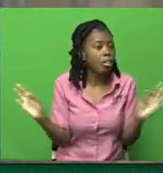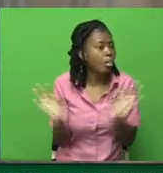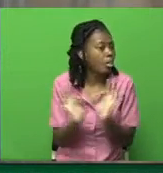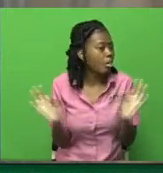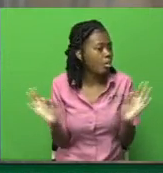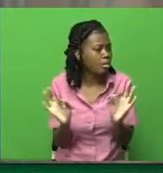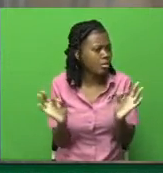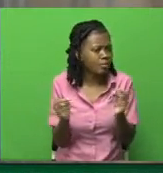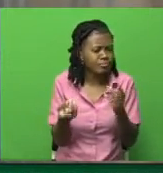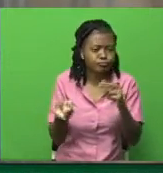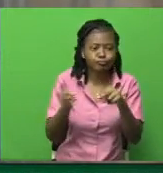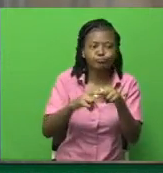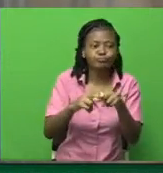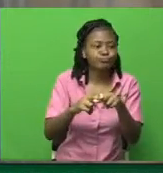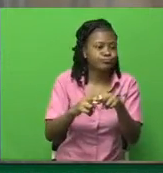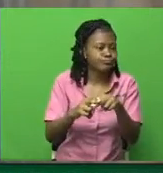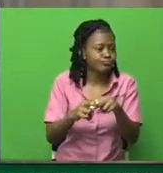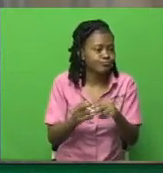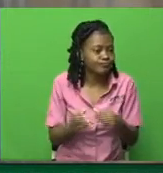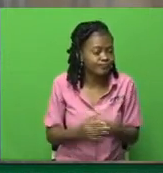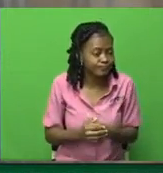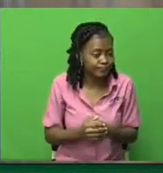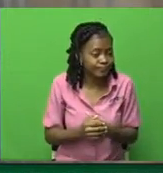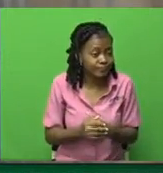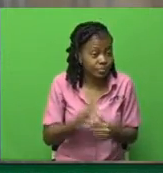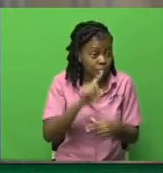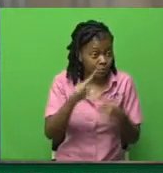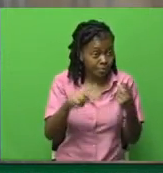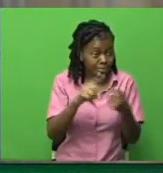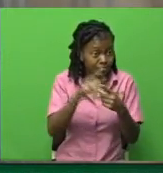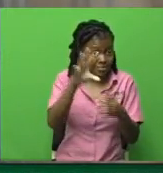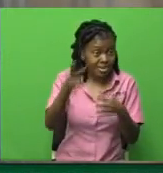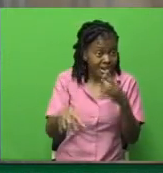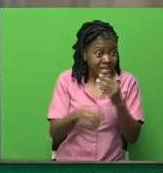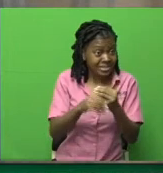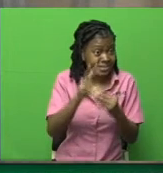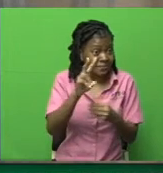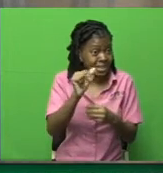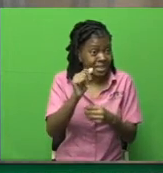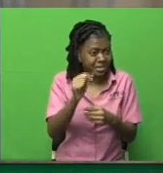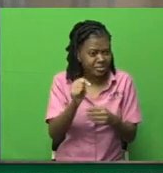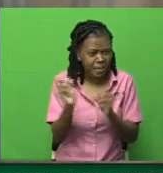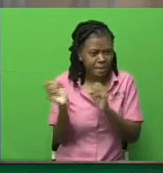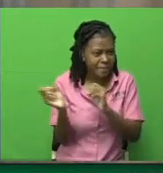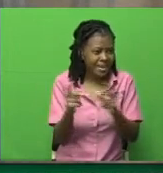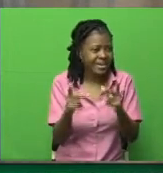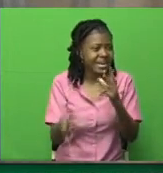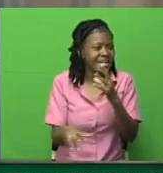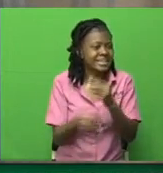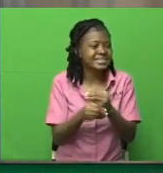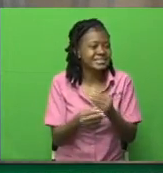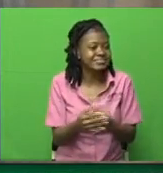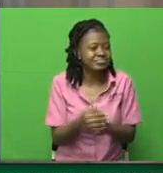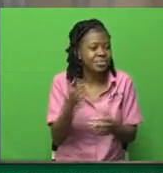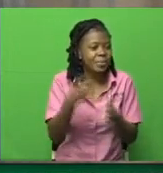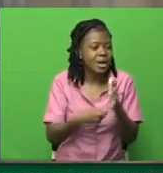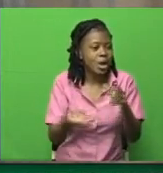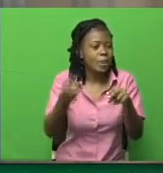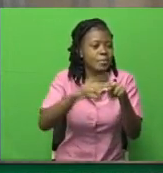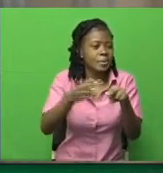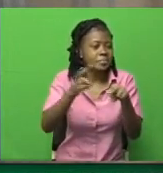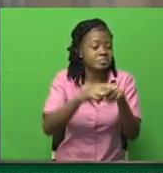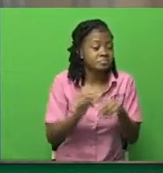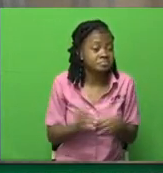heartbeat when they put vat back on to do 7 000 food items this government presided over several